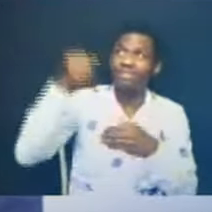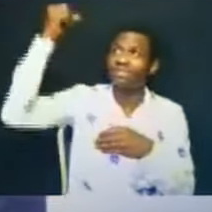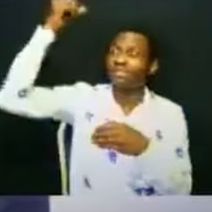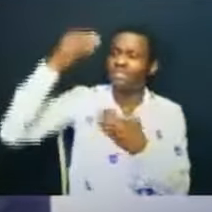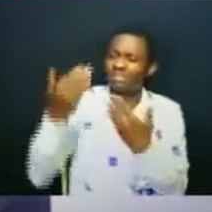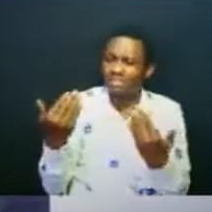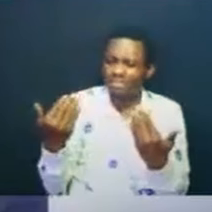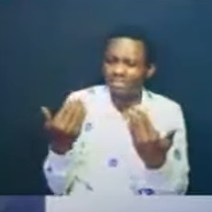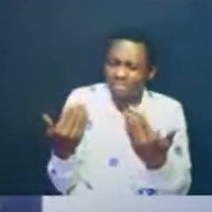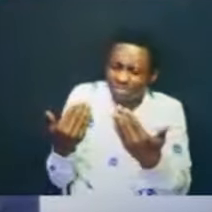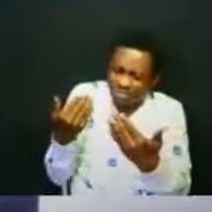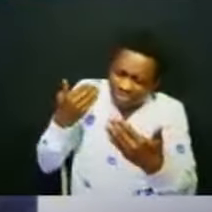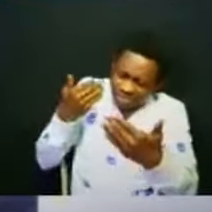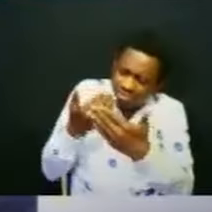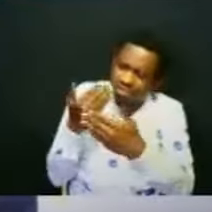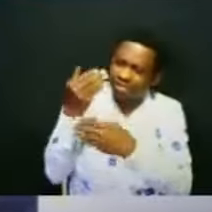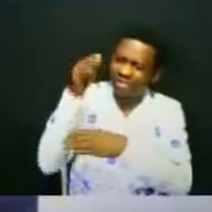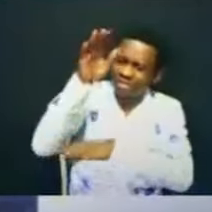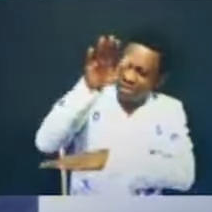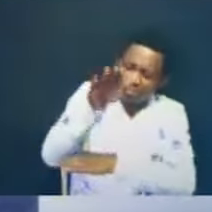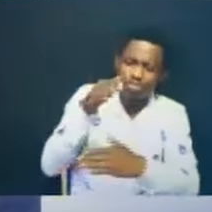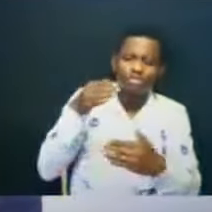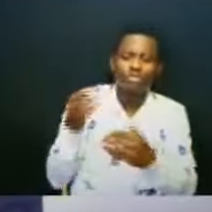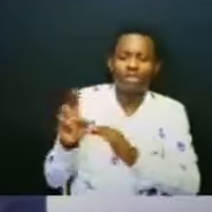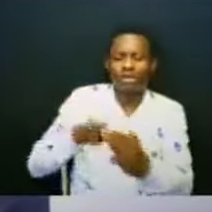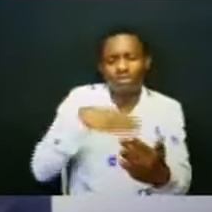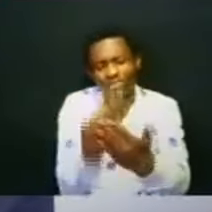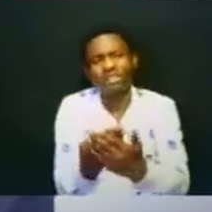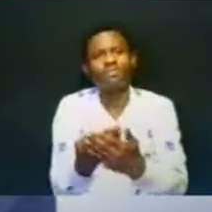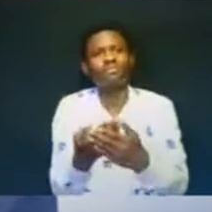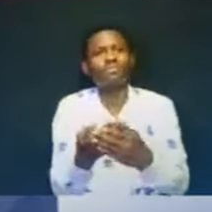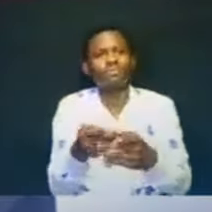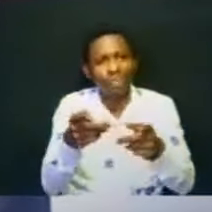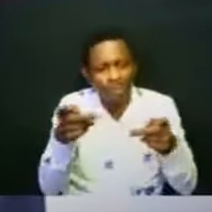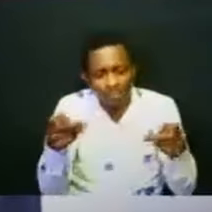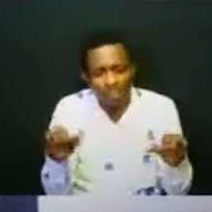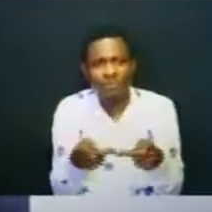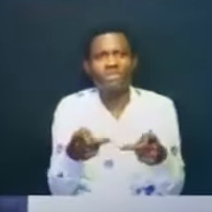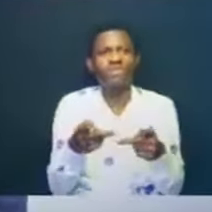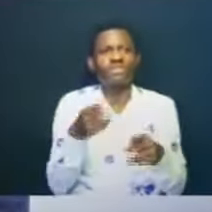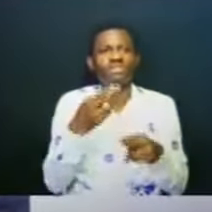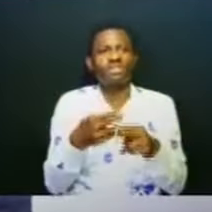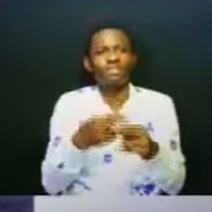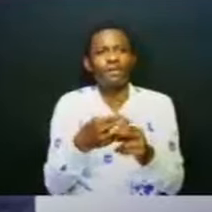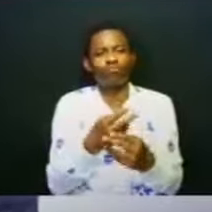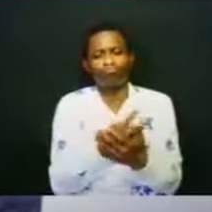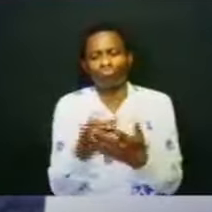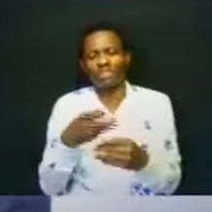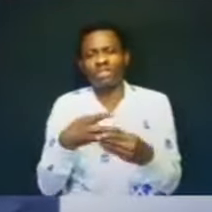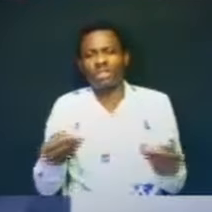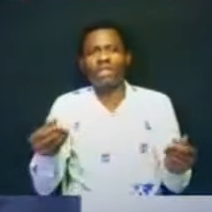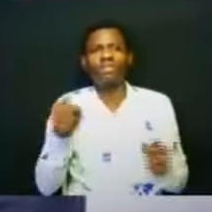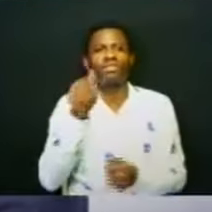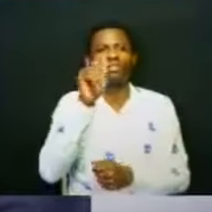Gaia, on the way to the wasteland of Gibeon. Na Joab ne Abisai ti Abner na